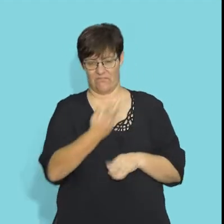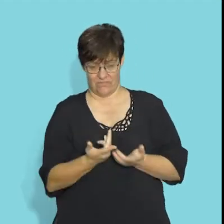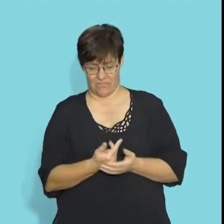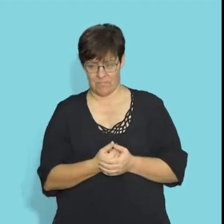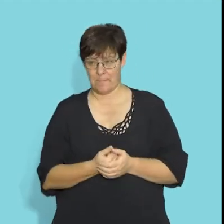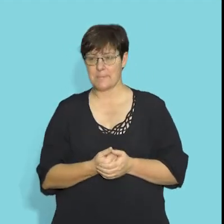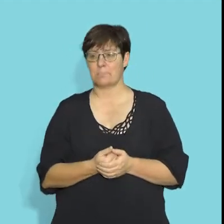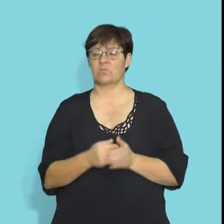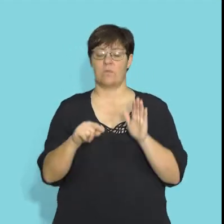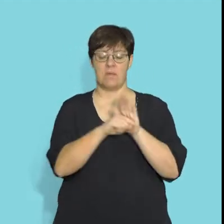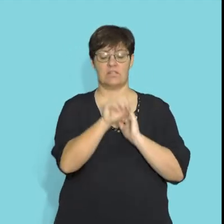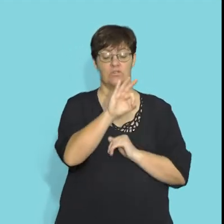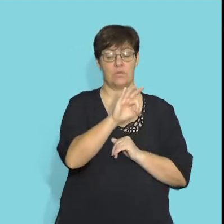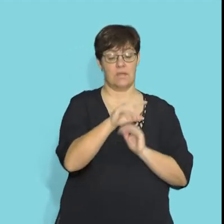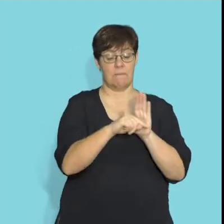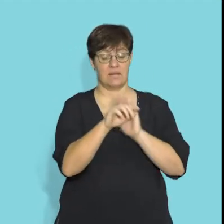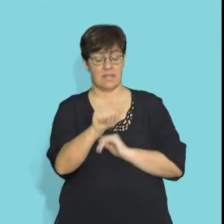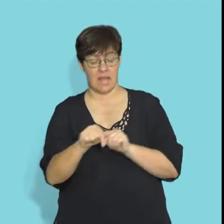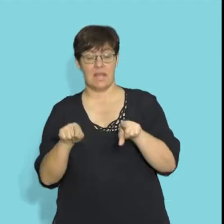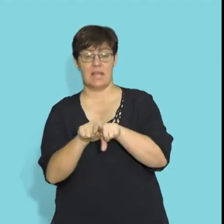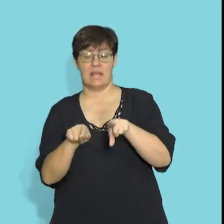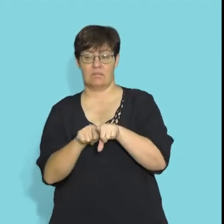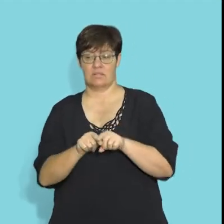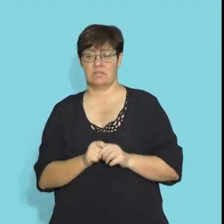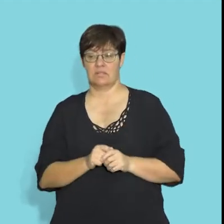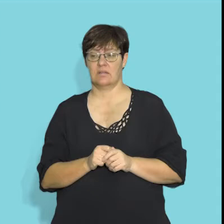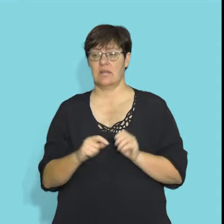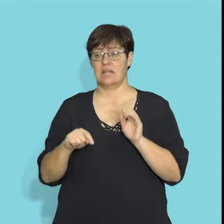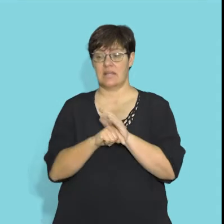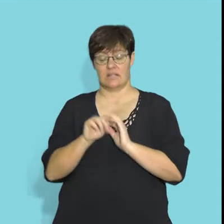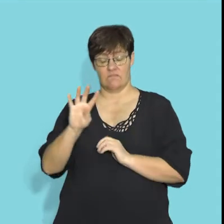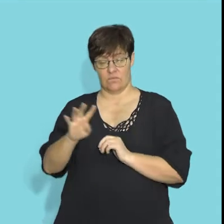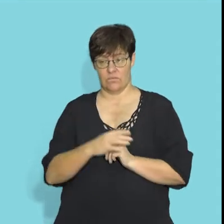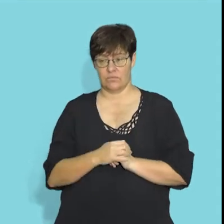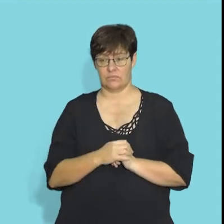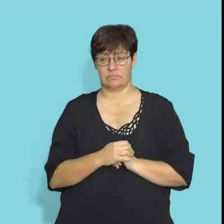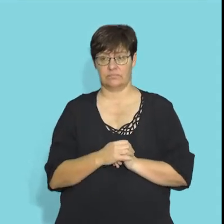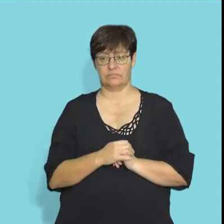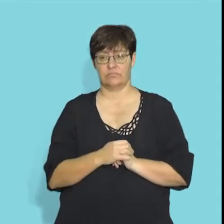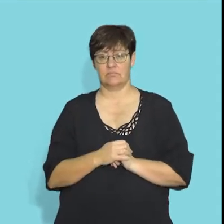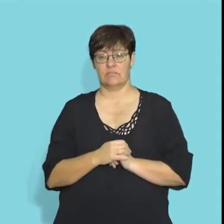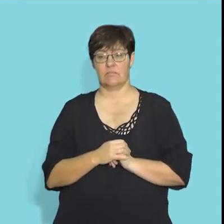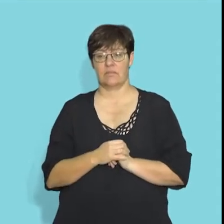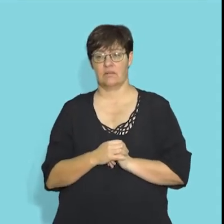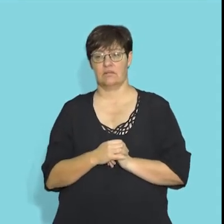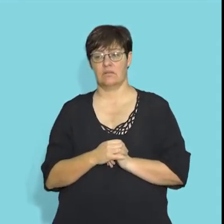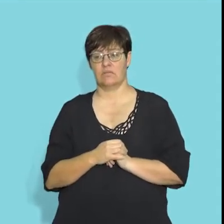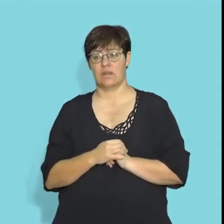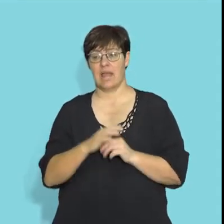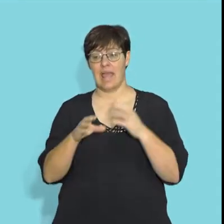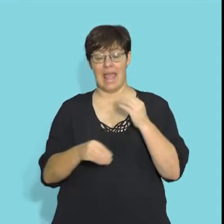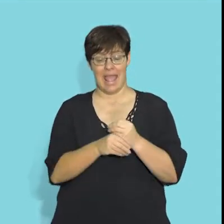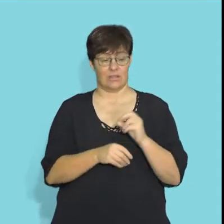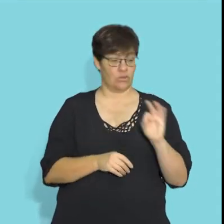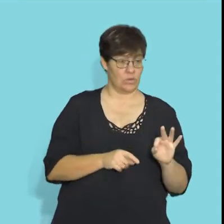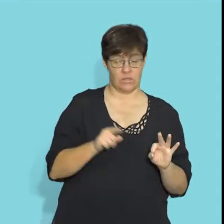because then the 4s will cancel out, and I'm left with minus 3 minus A is equal to negative 4. I'm going to